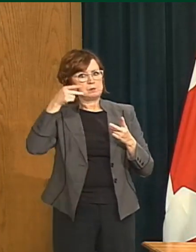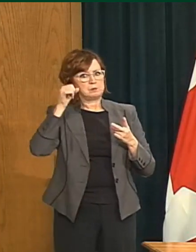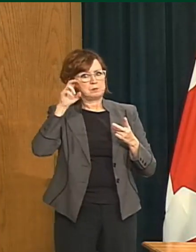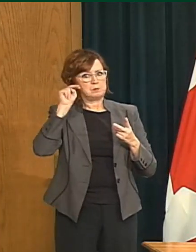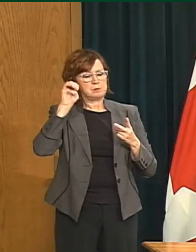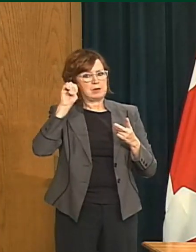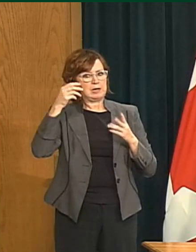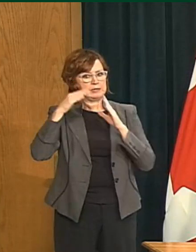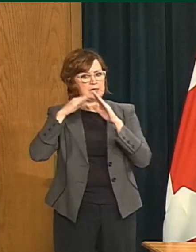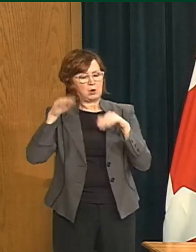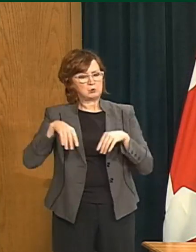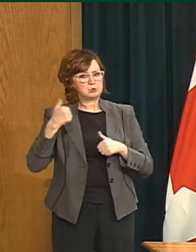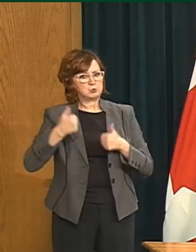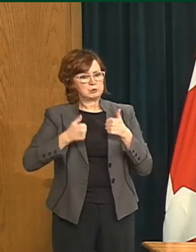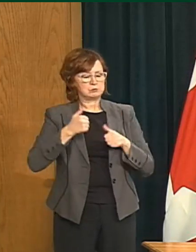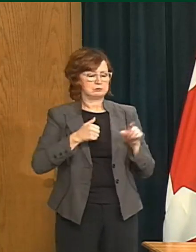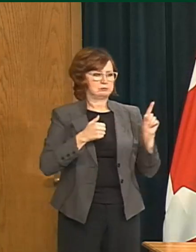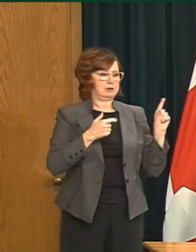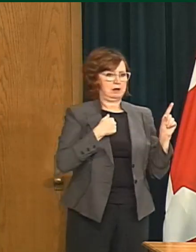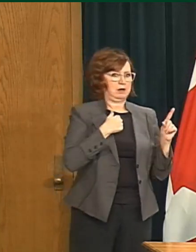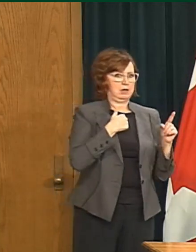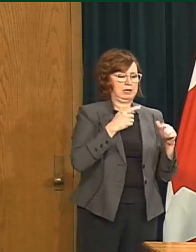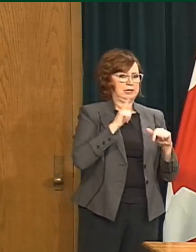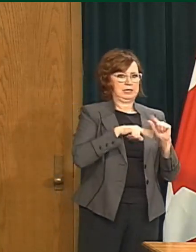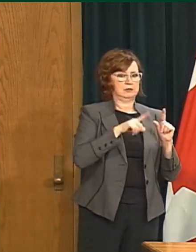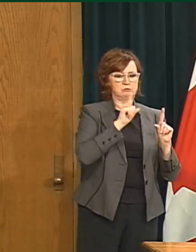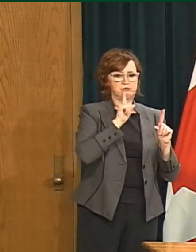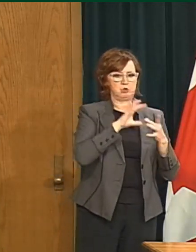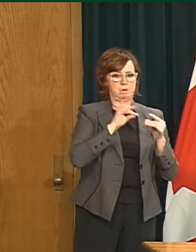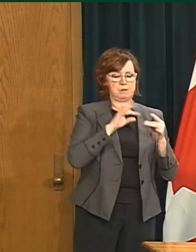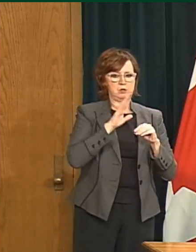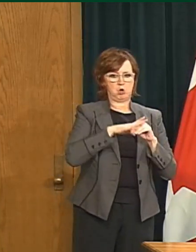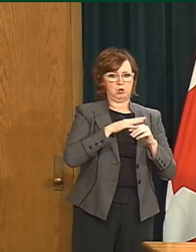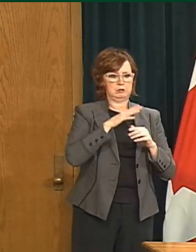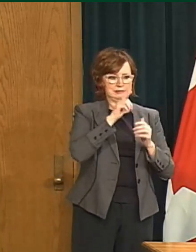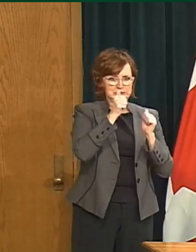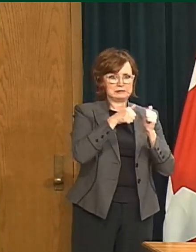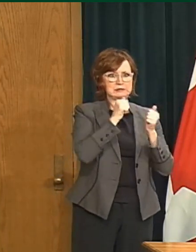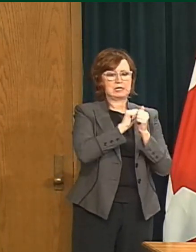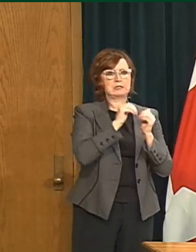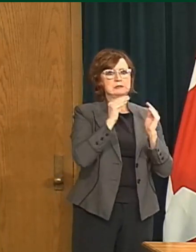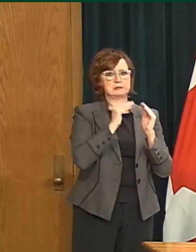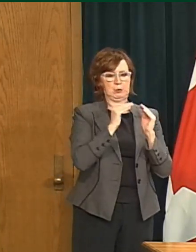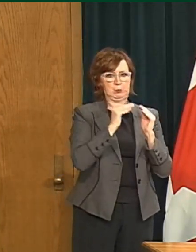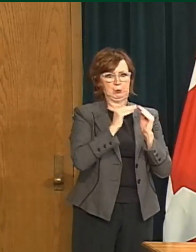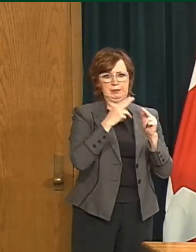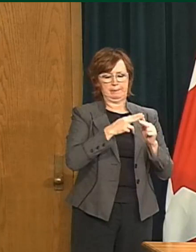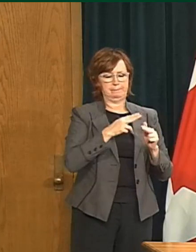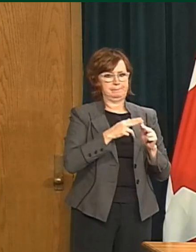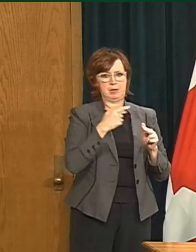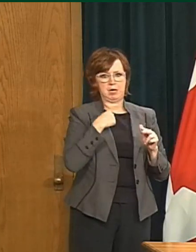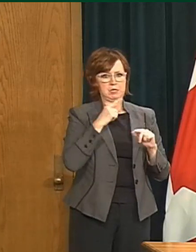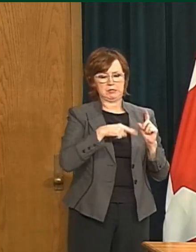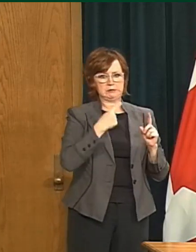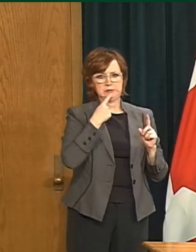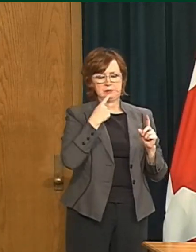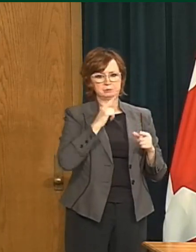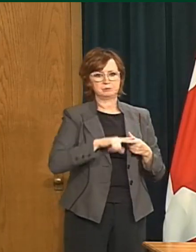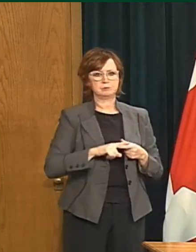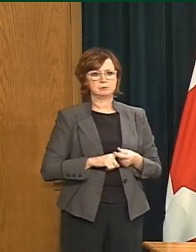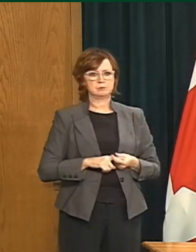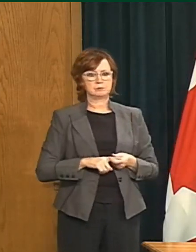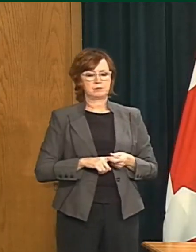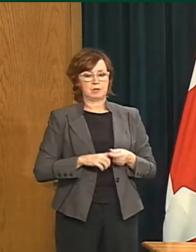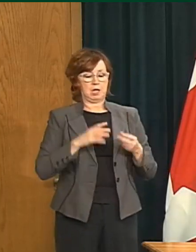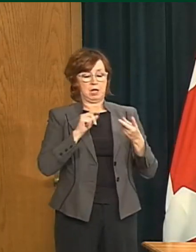and I would not comment on a specific case or a specific community. But in terms of the process, I think it's an area